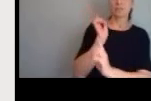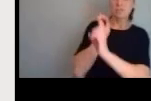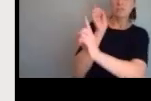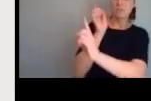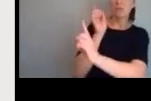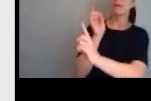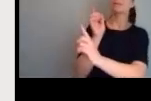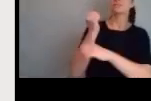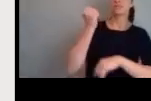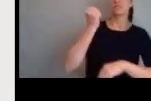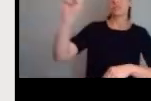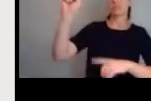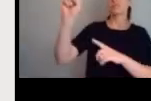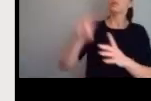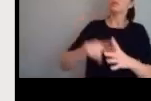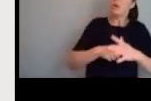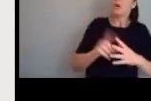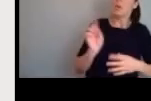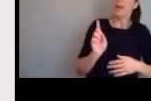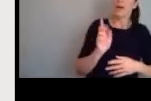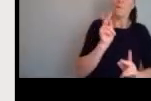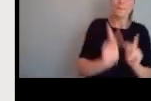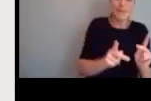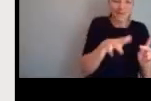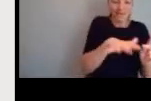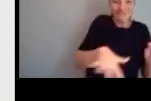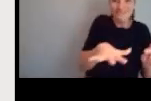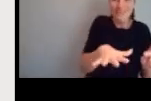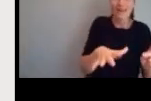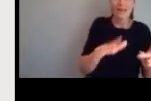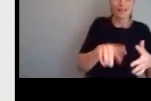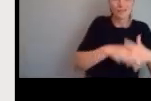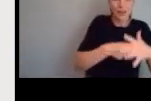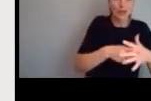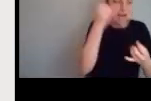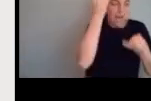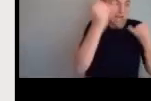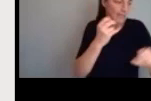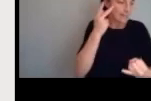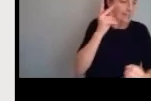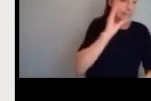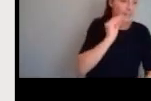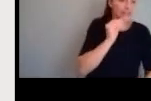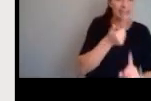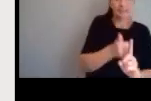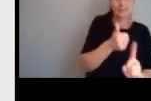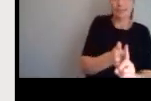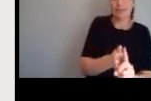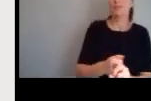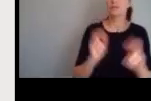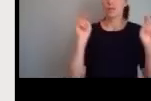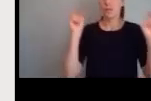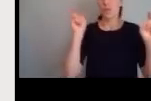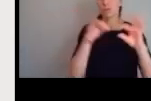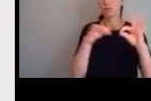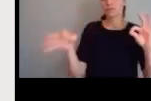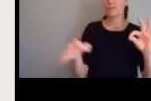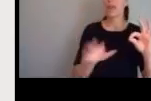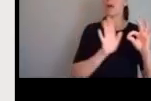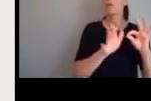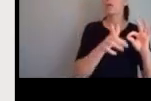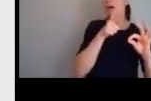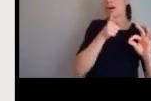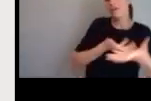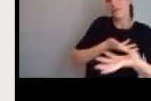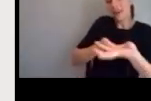uh, argument that frontline community-based organizations, and this is an, uh, quote, have the, um, solutions for the